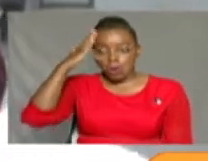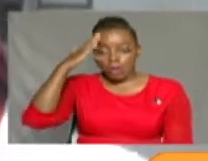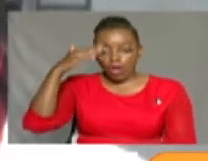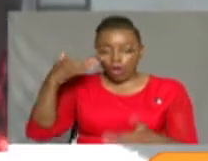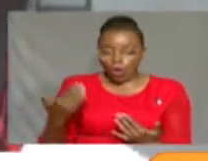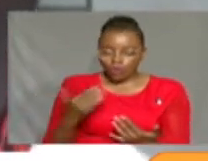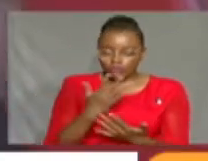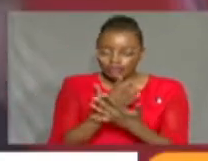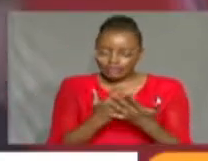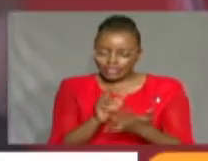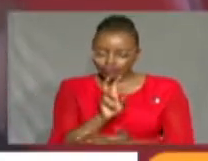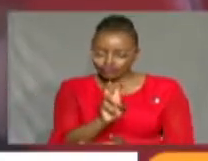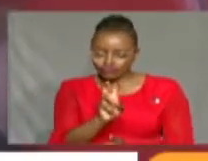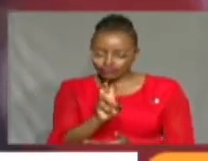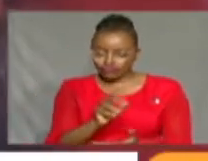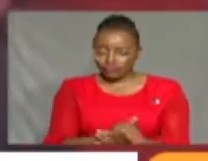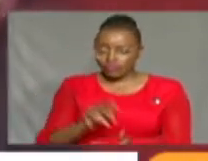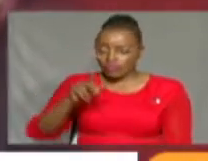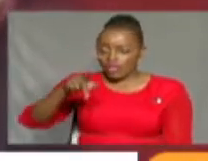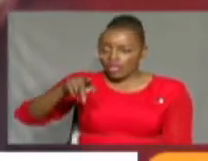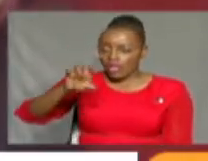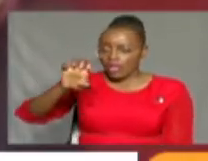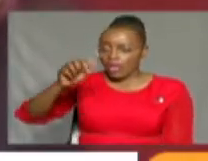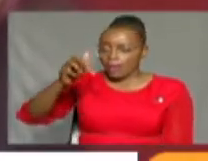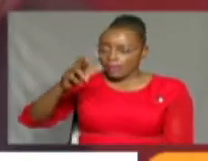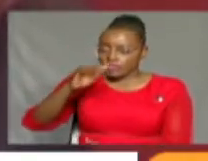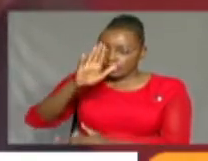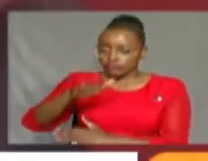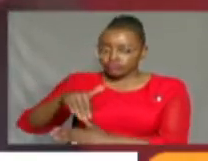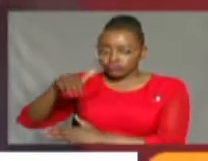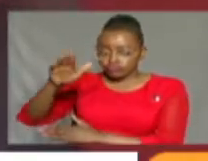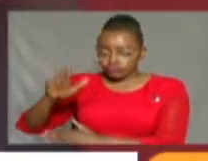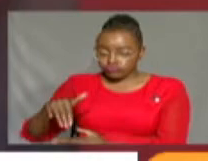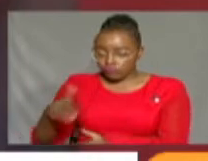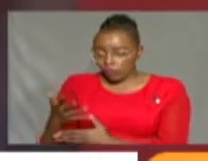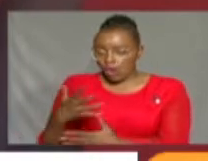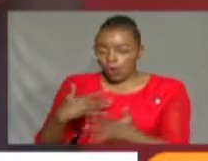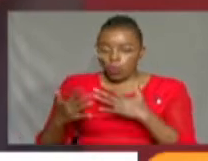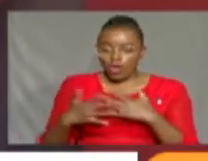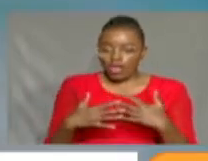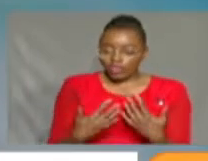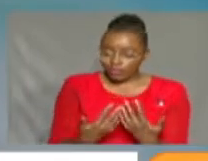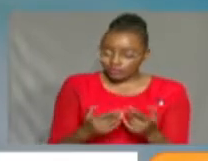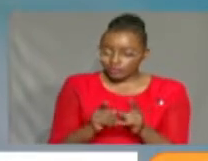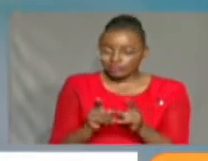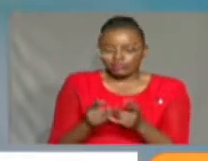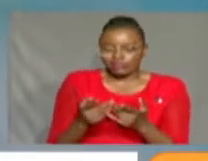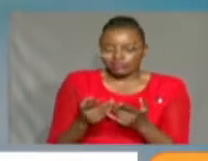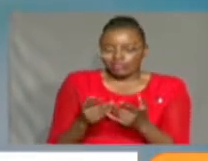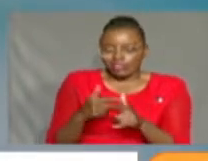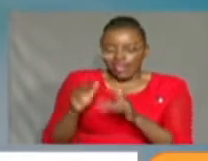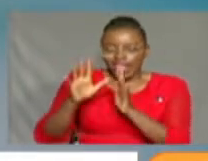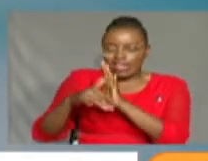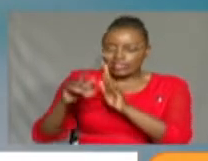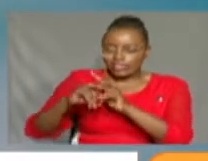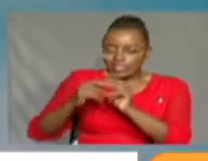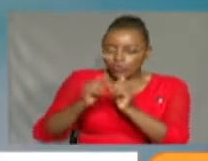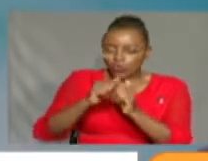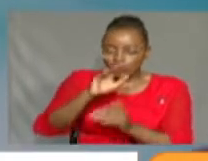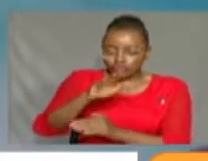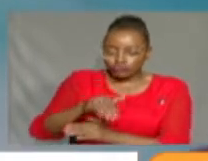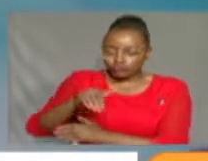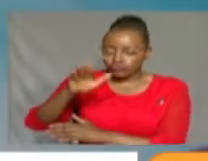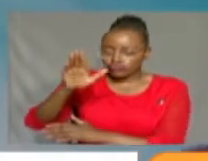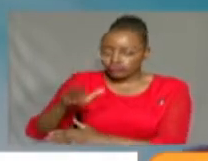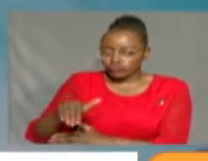or observation. Peter Onyango dips his paintbrush into his paint, whether oils or acrylics, and later begins with his brush to leave